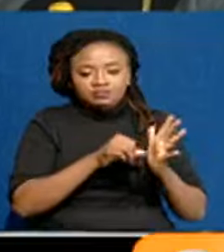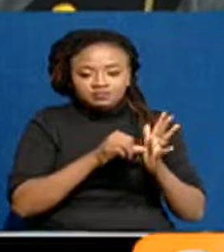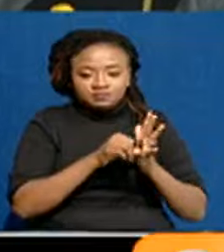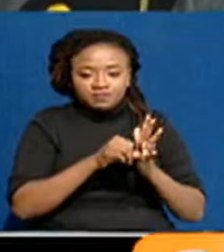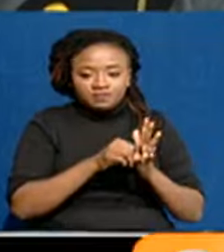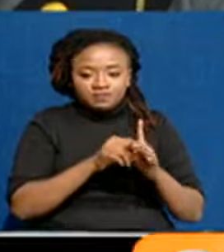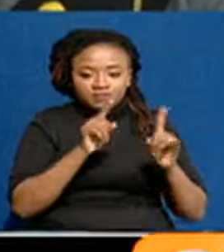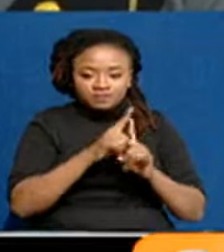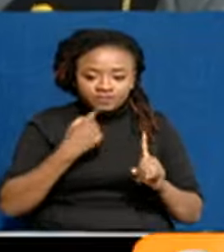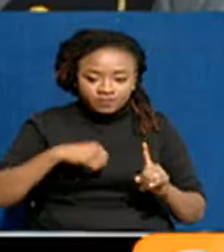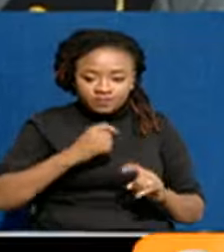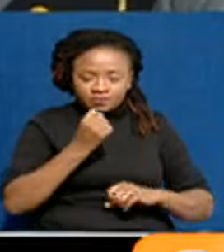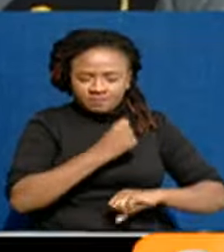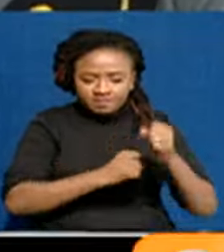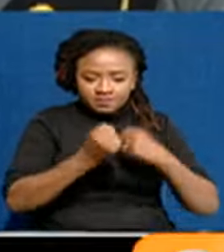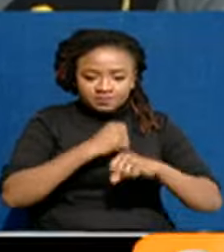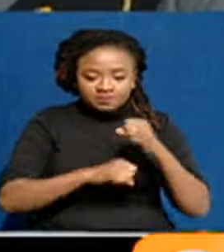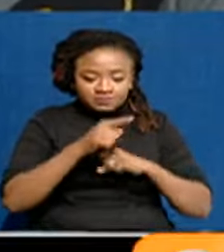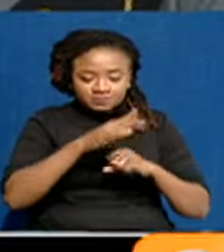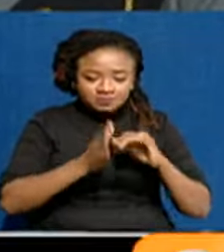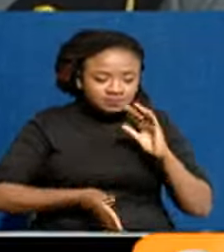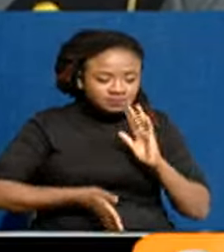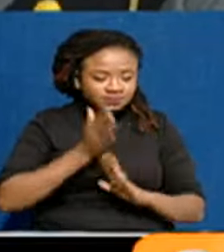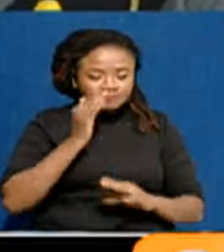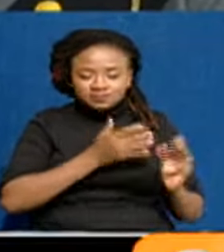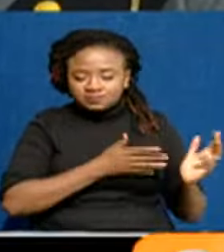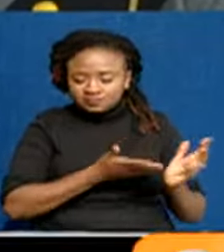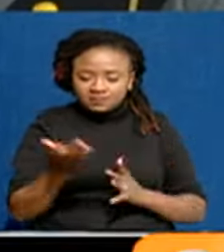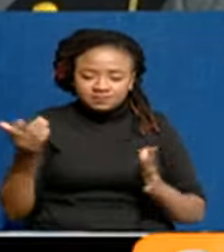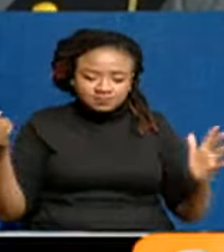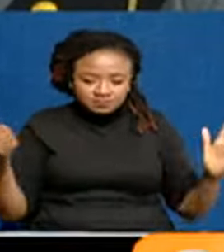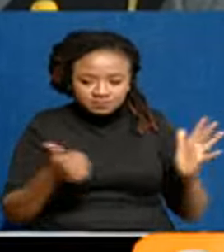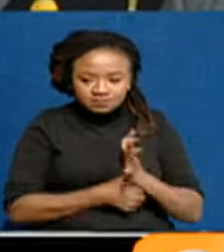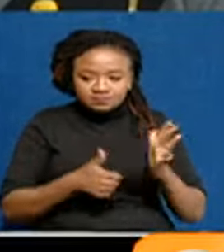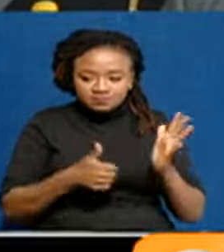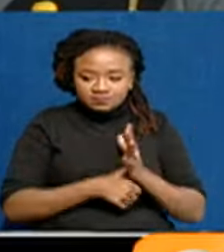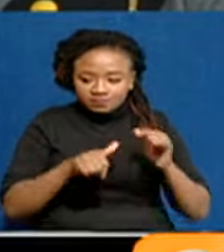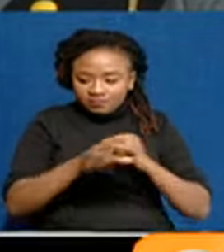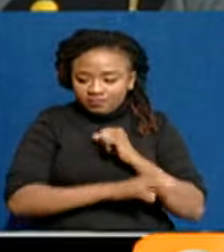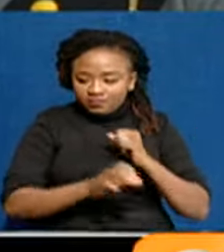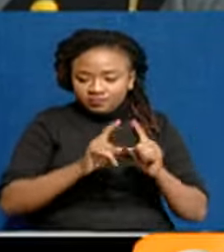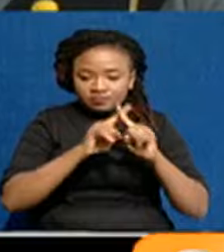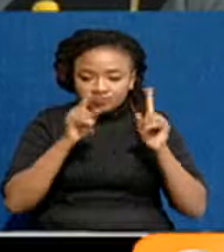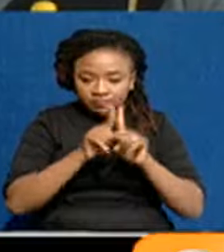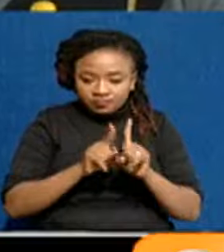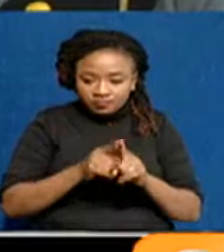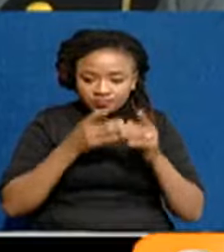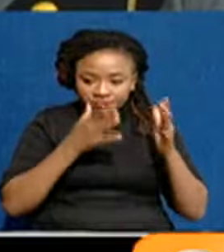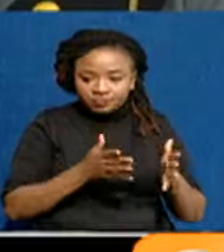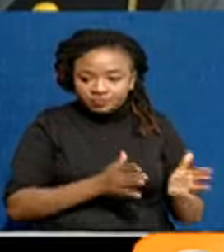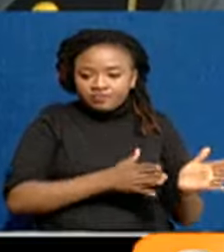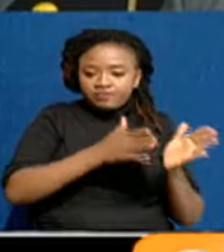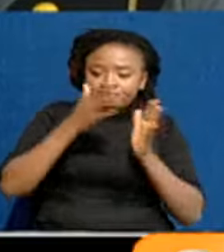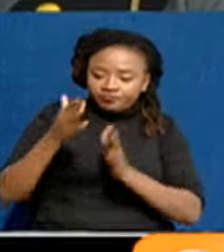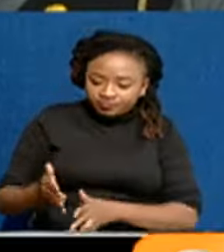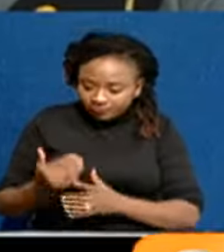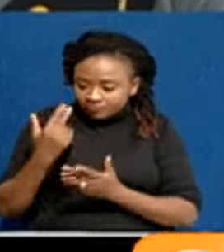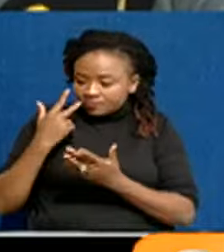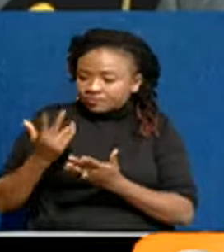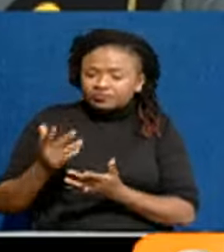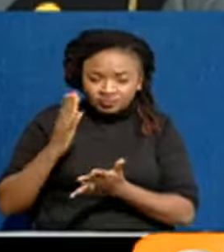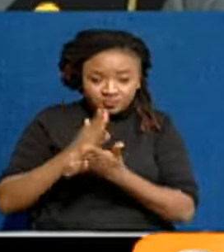to deal with that. It was an emergency. It wreaked havoc across the country. But now this one has come. Of course, there was